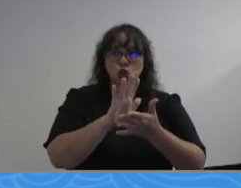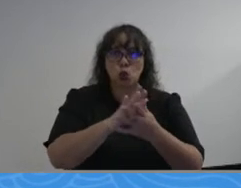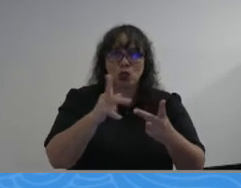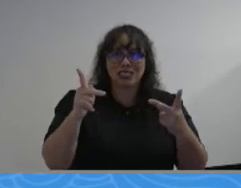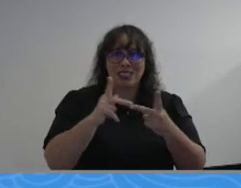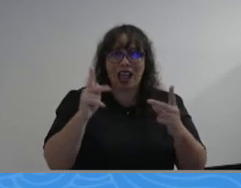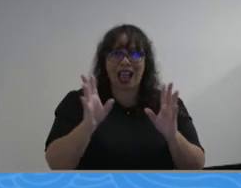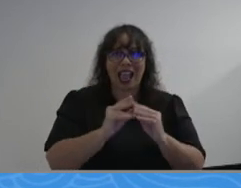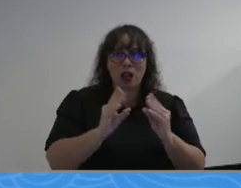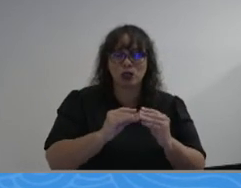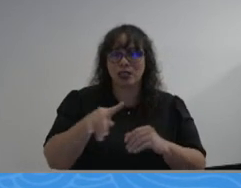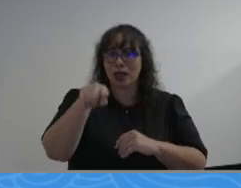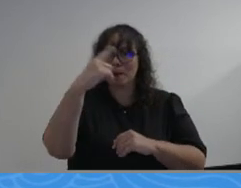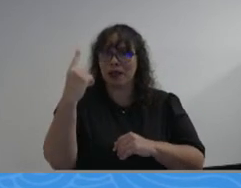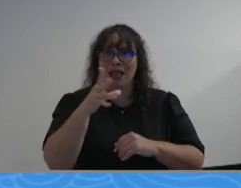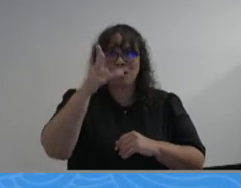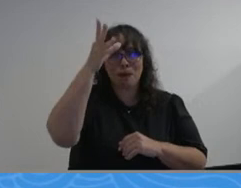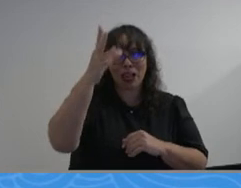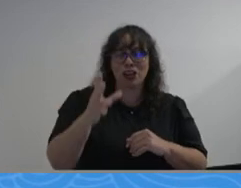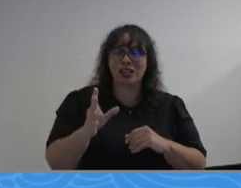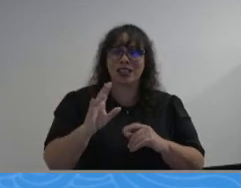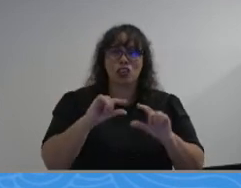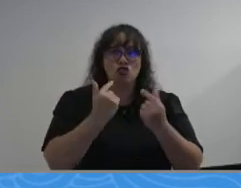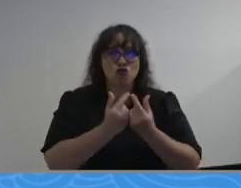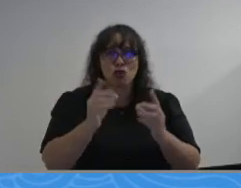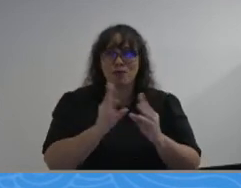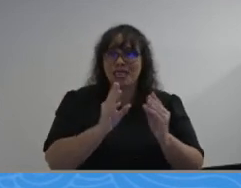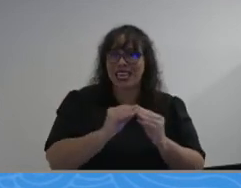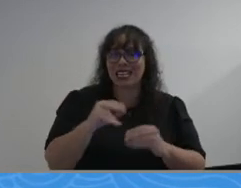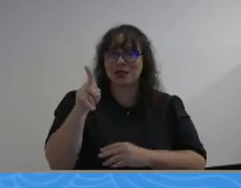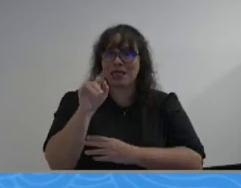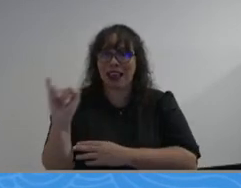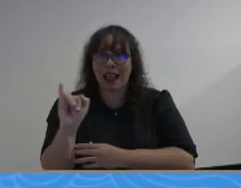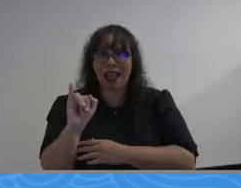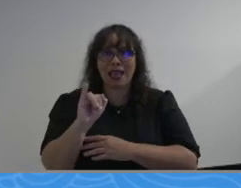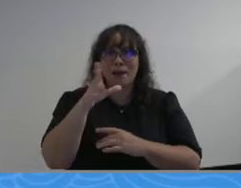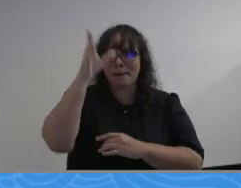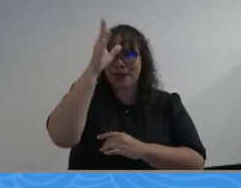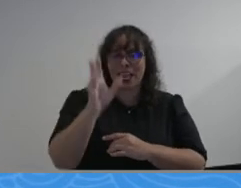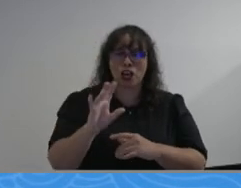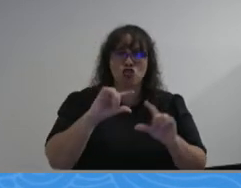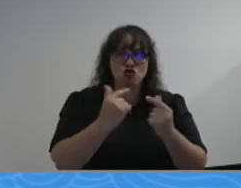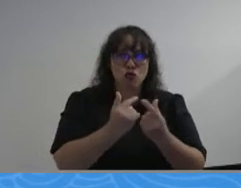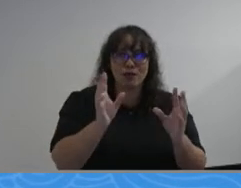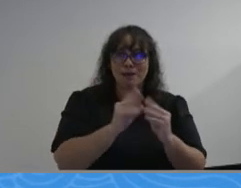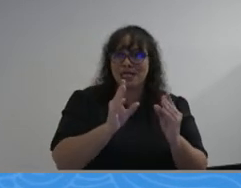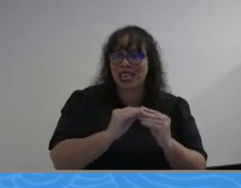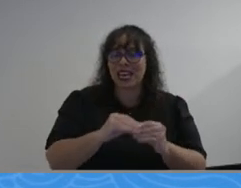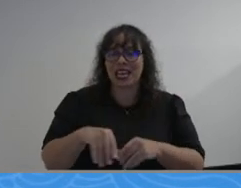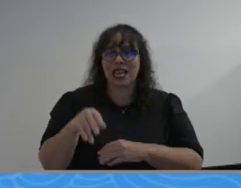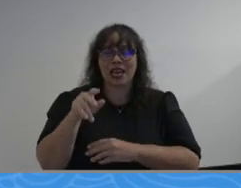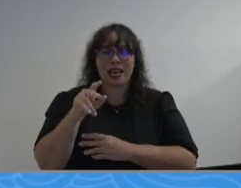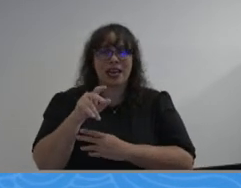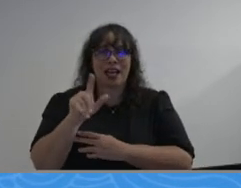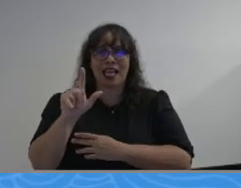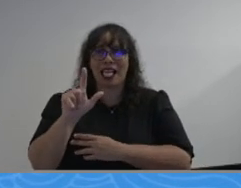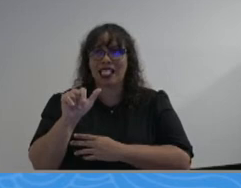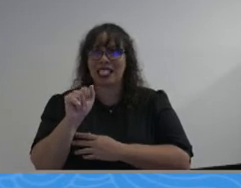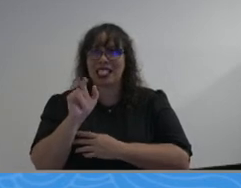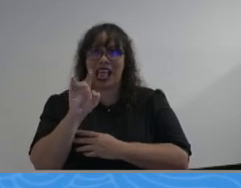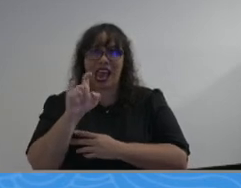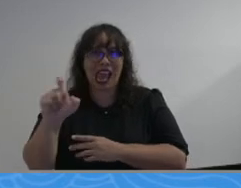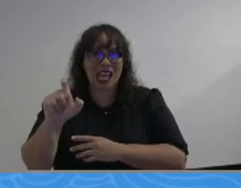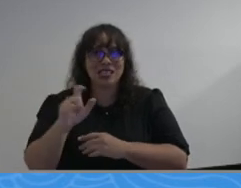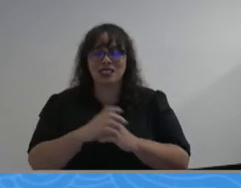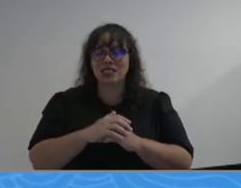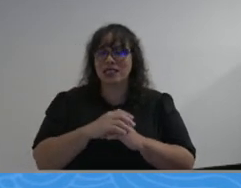Black parent group meetings, their Pacific Islander parent group meetings, their Latinx parent group meetings. There's things that you can do as a parent and guardian.